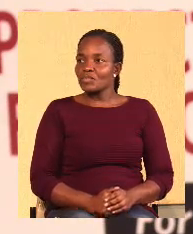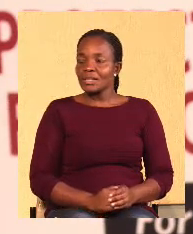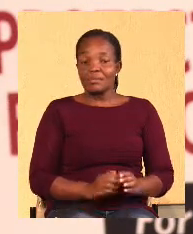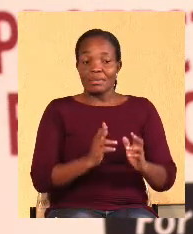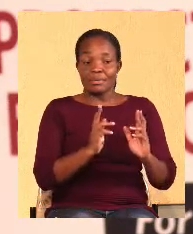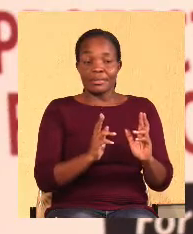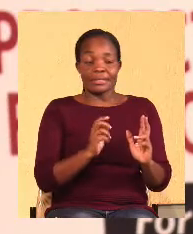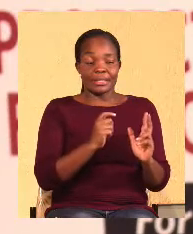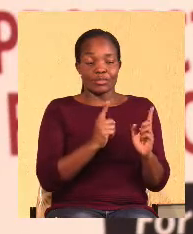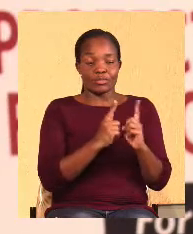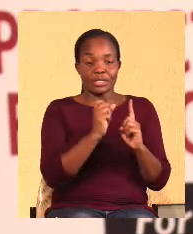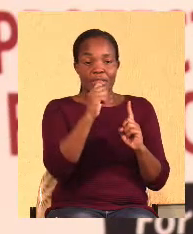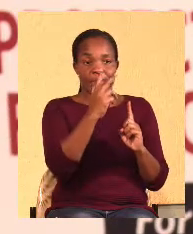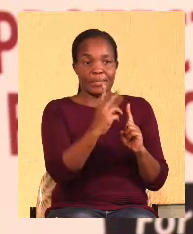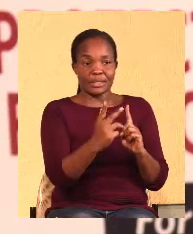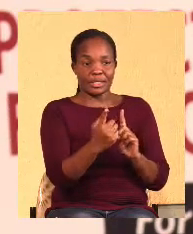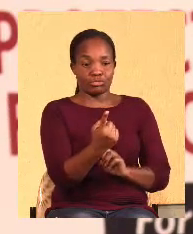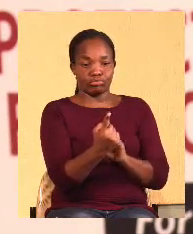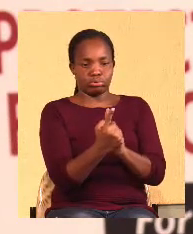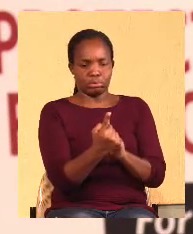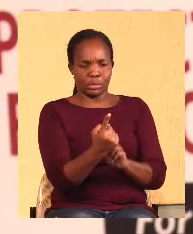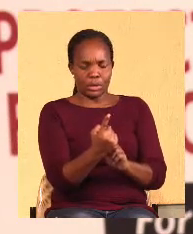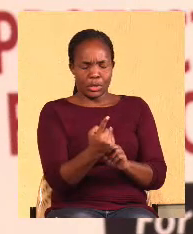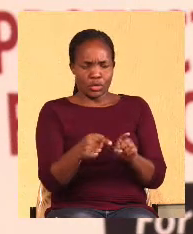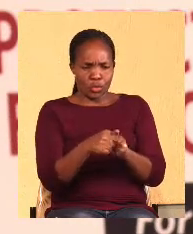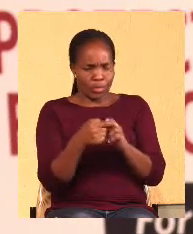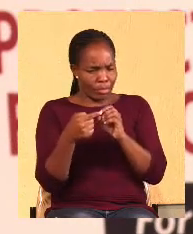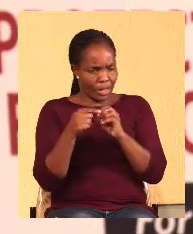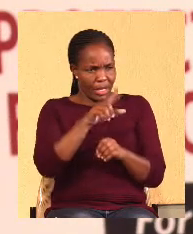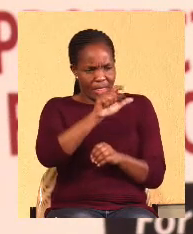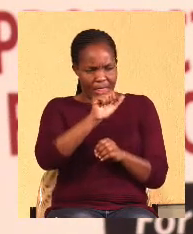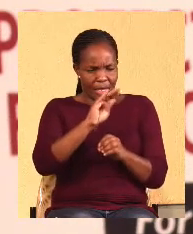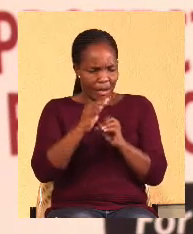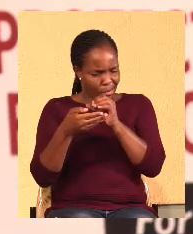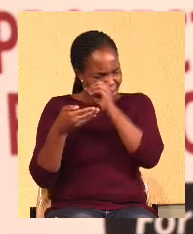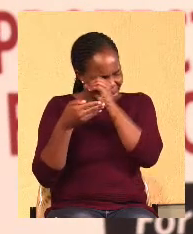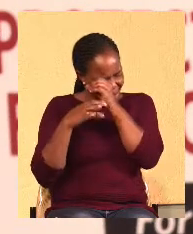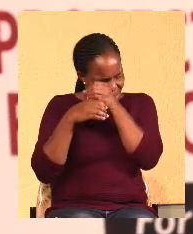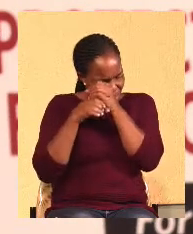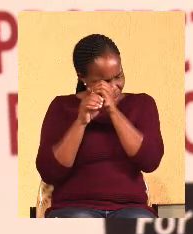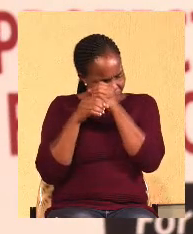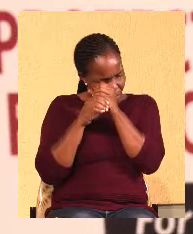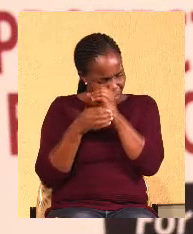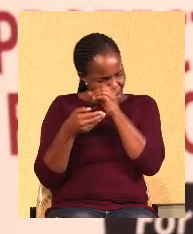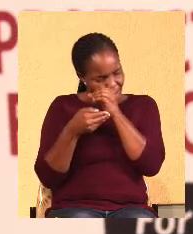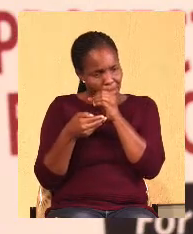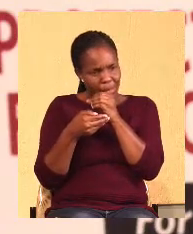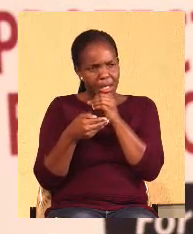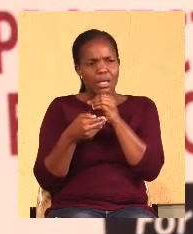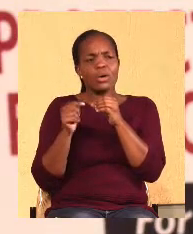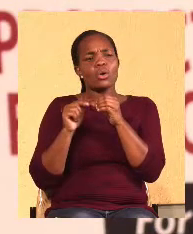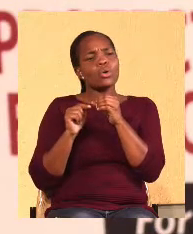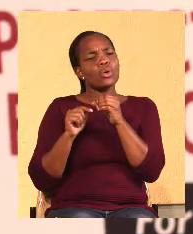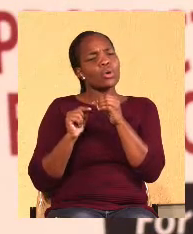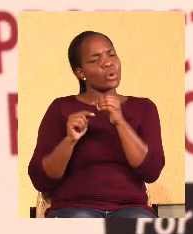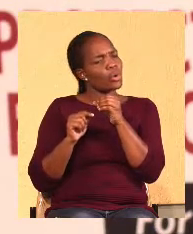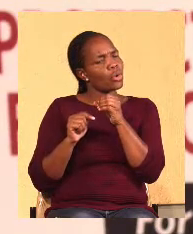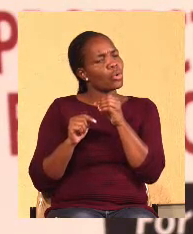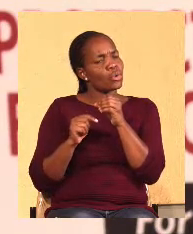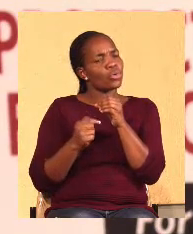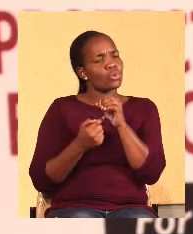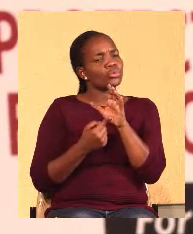contact, get laboratory test. If the laboratory confirm that the virus is there, again, this person